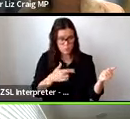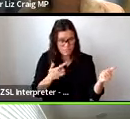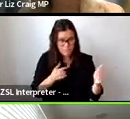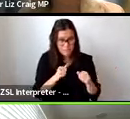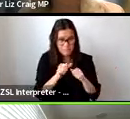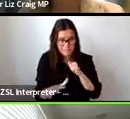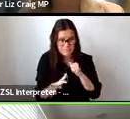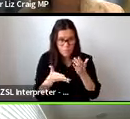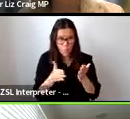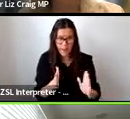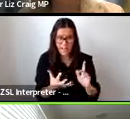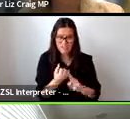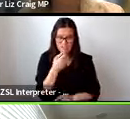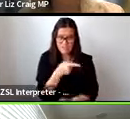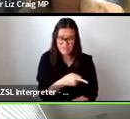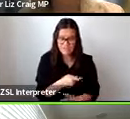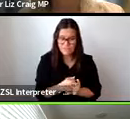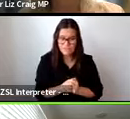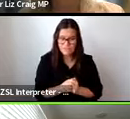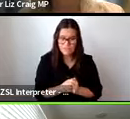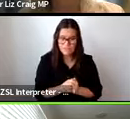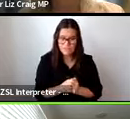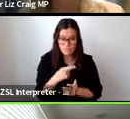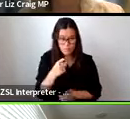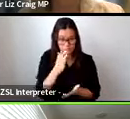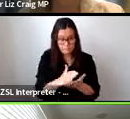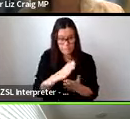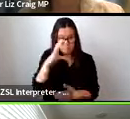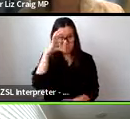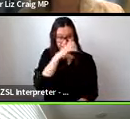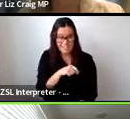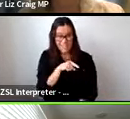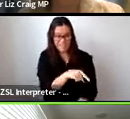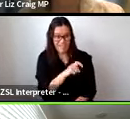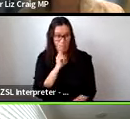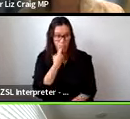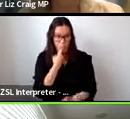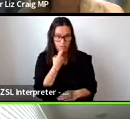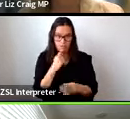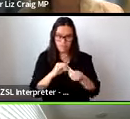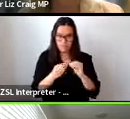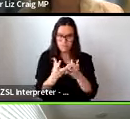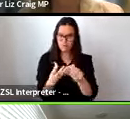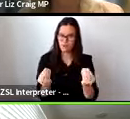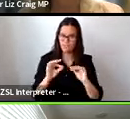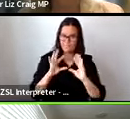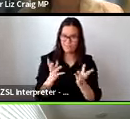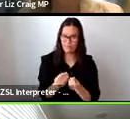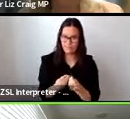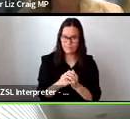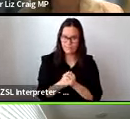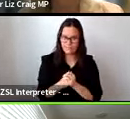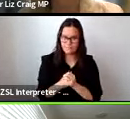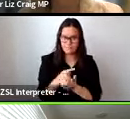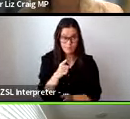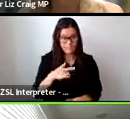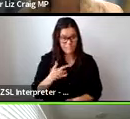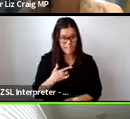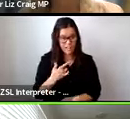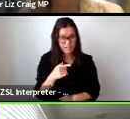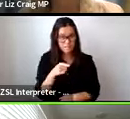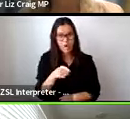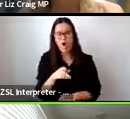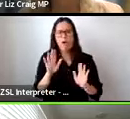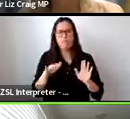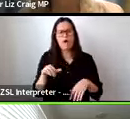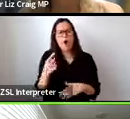disabilities? Do you believe that at this point in time, that's all you can do? That's all you